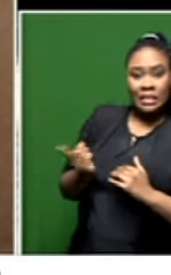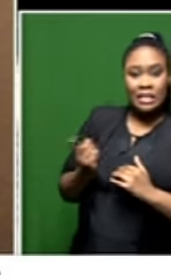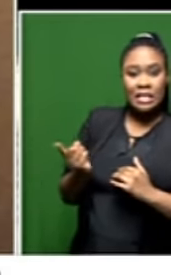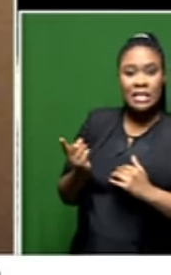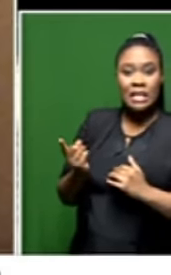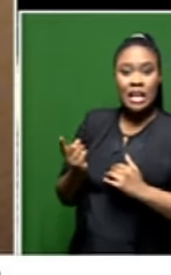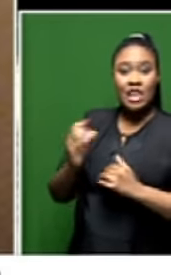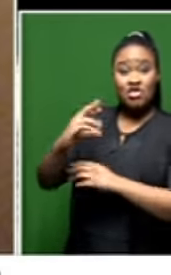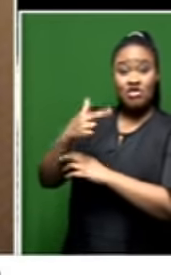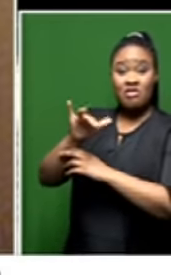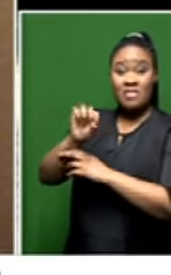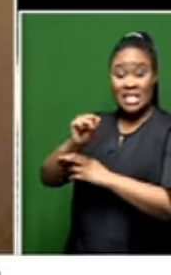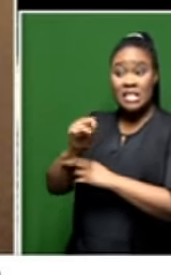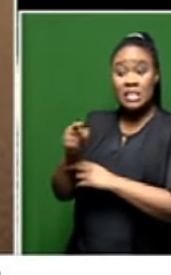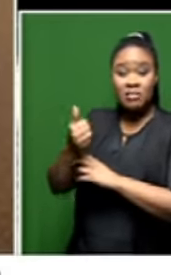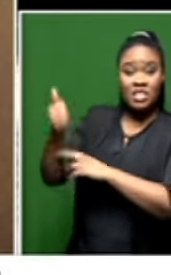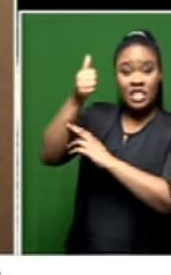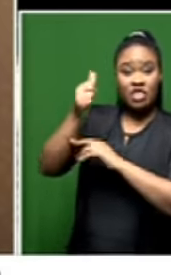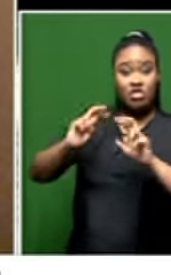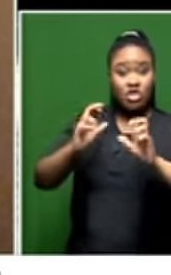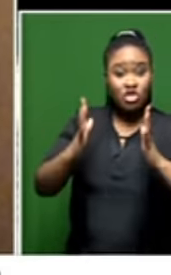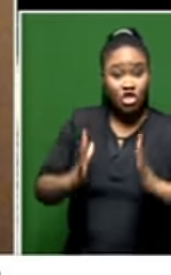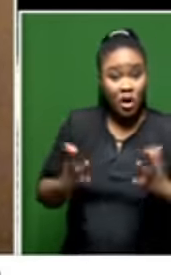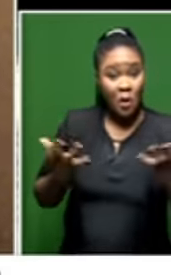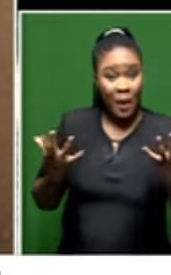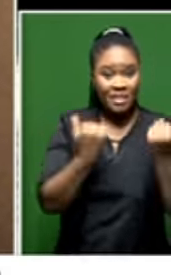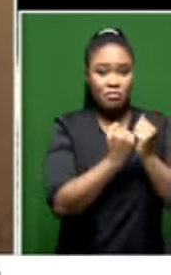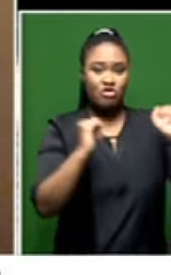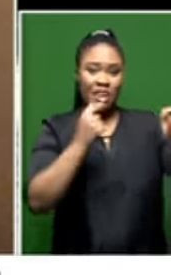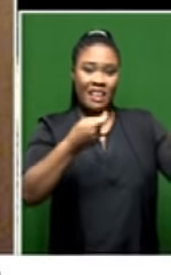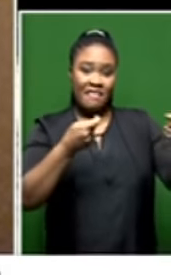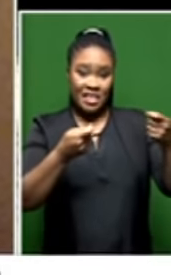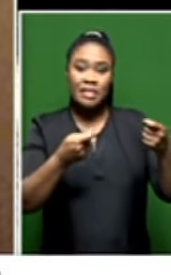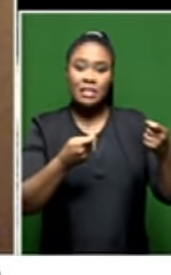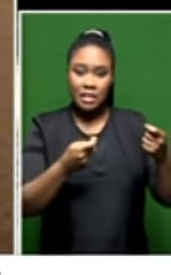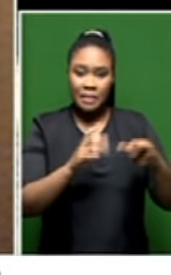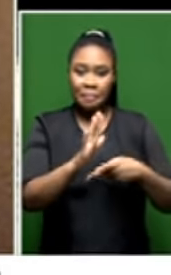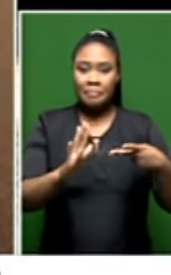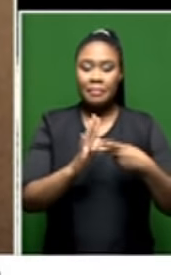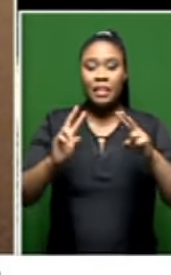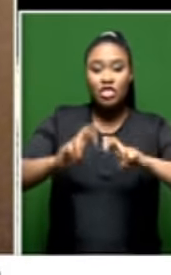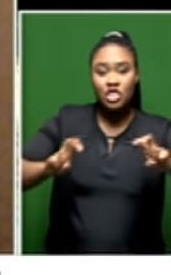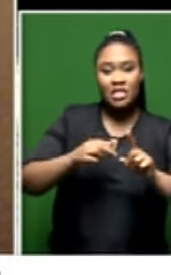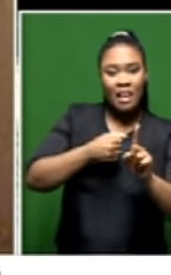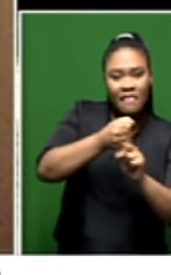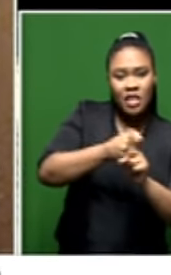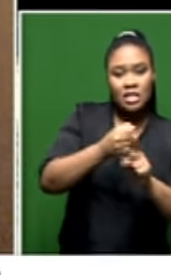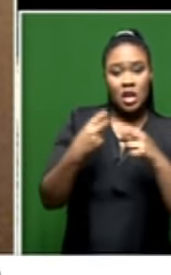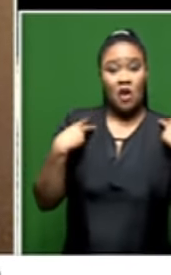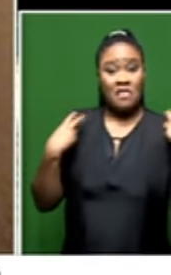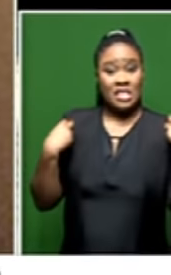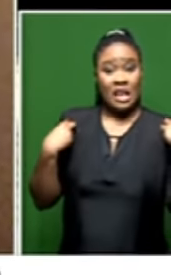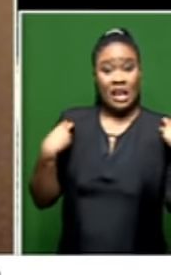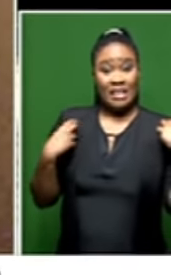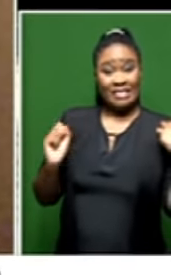senior researcher from the Democratic Governance and Rights Unit at the University of Cape Town, and research and advocacy officer Mbekezeli Benjamin from